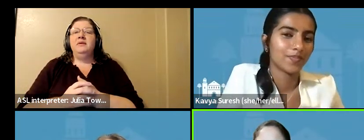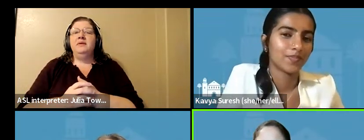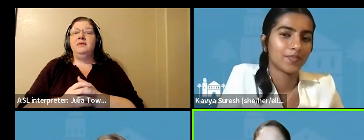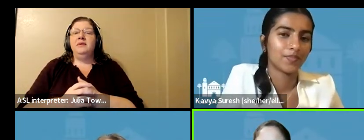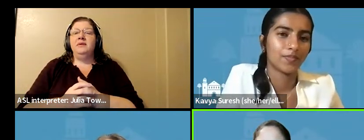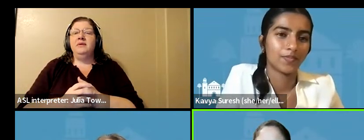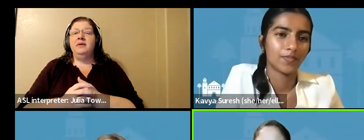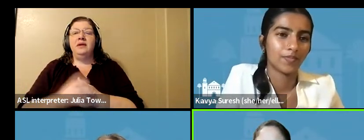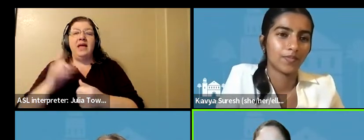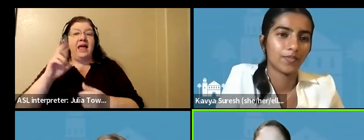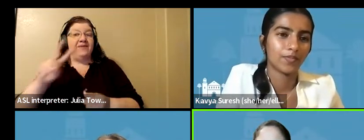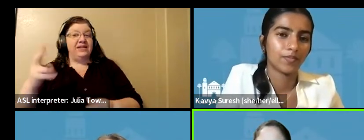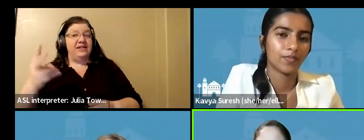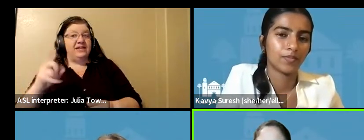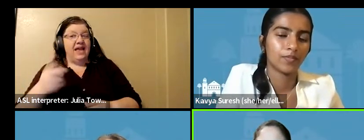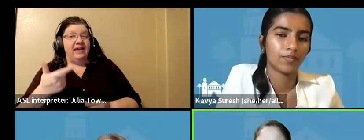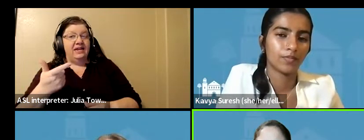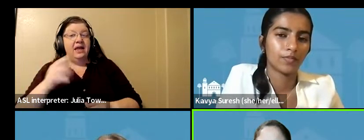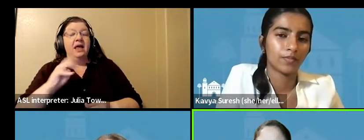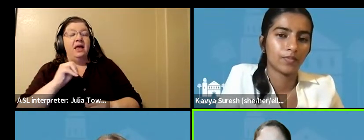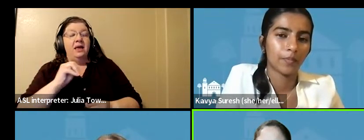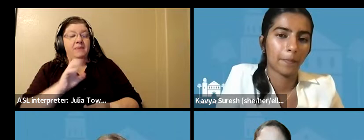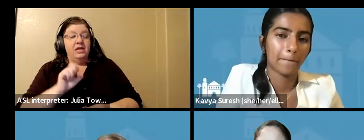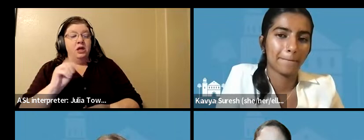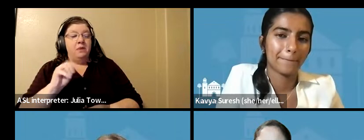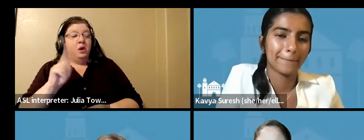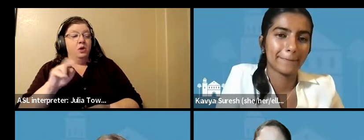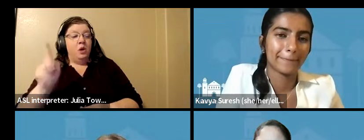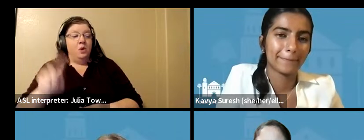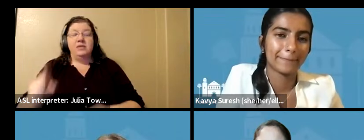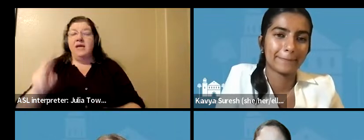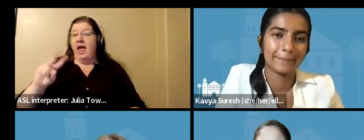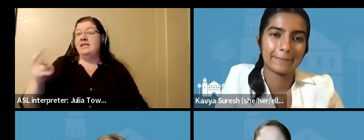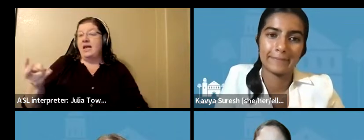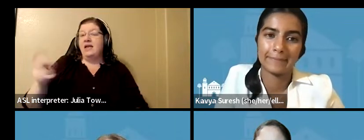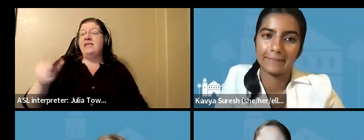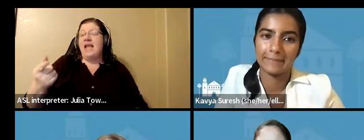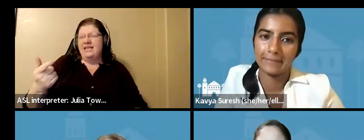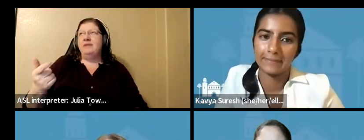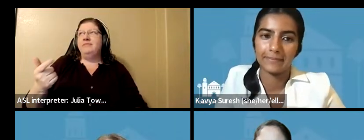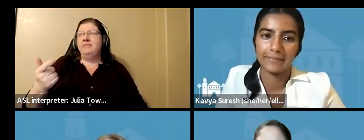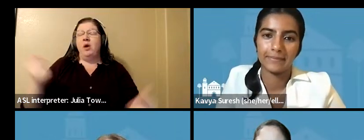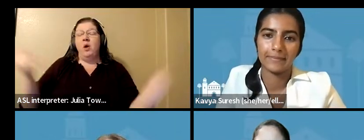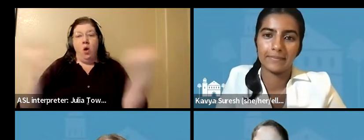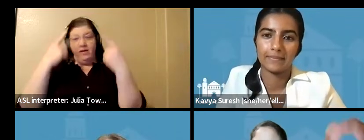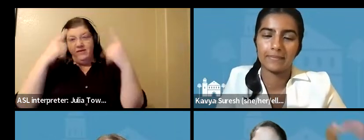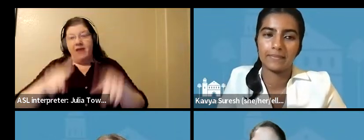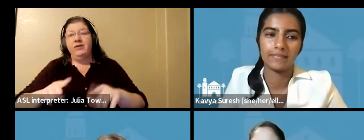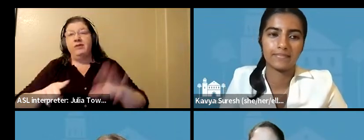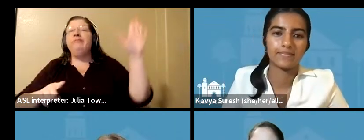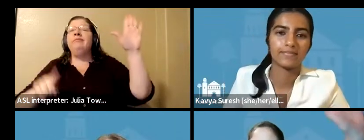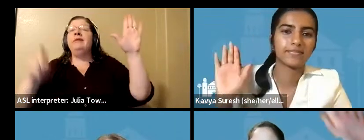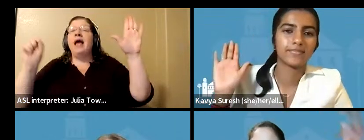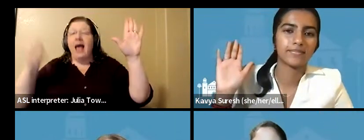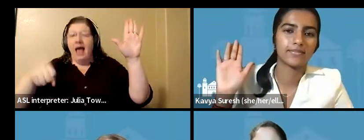Do I hear a second? Ms. Munoz? Second? All in favor, say aye and raise your hand, just to be clear.